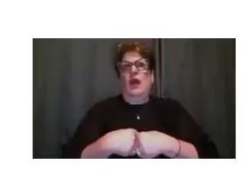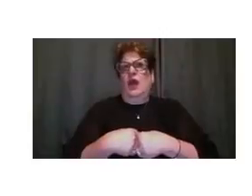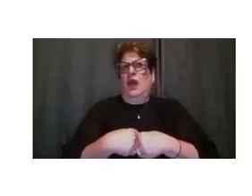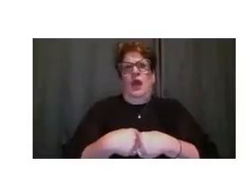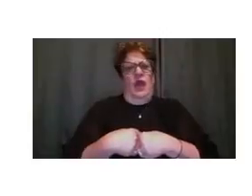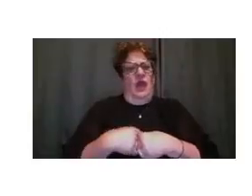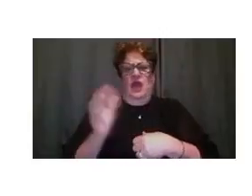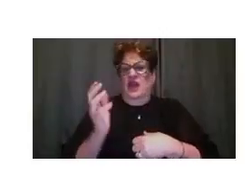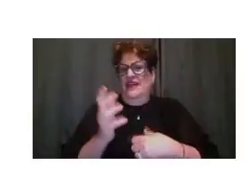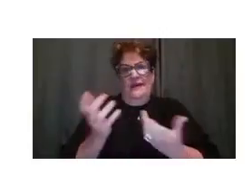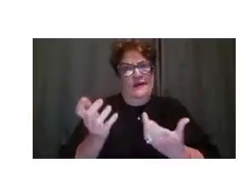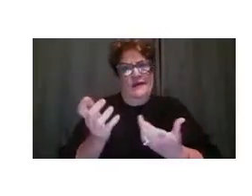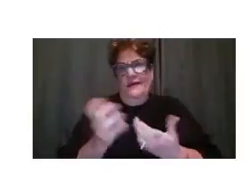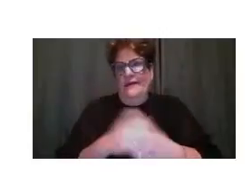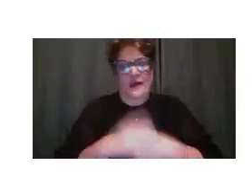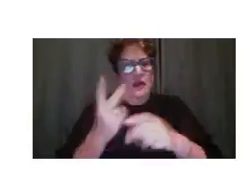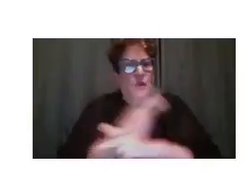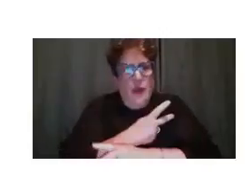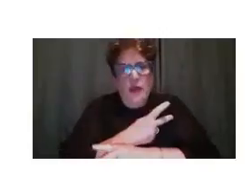was just like,